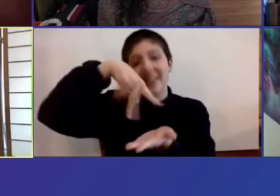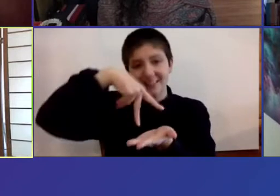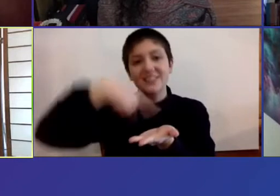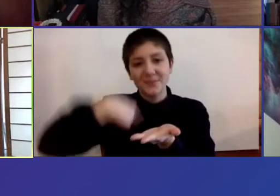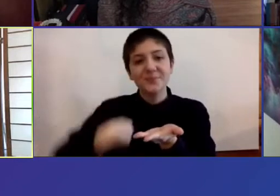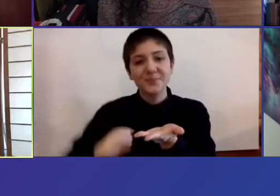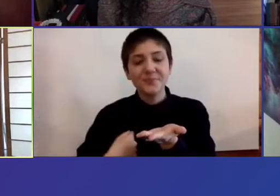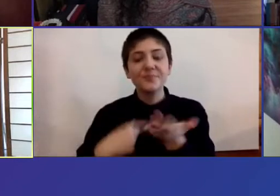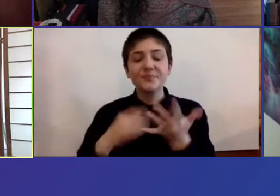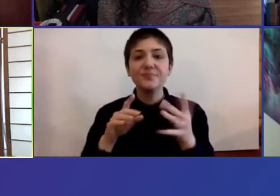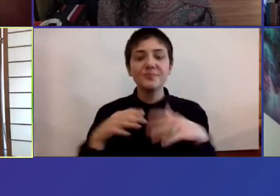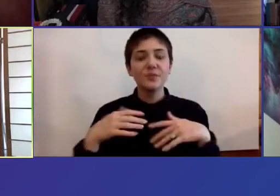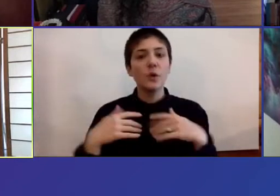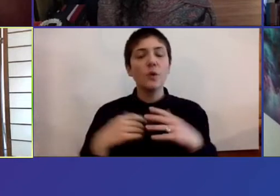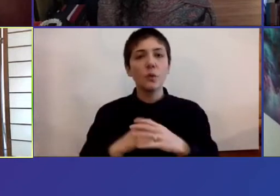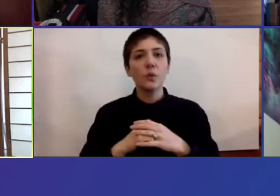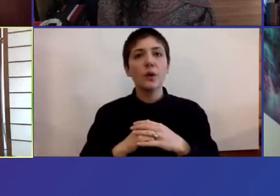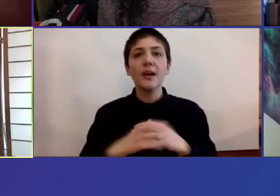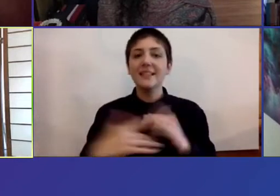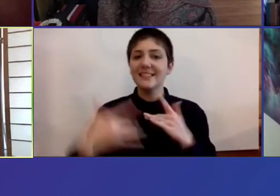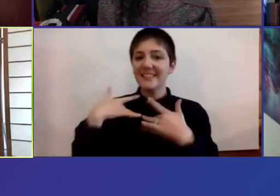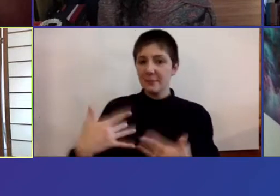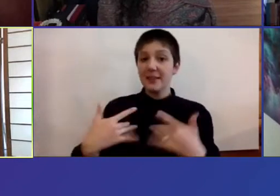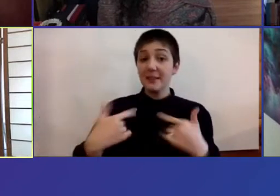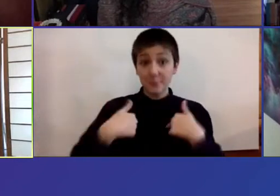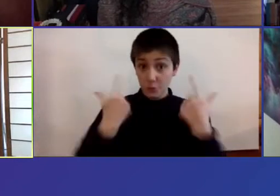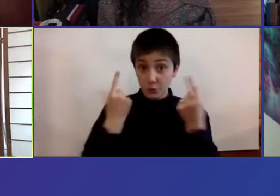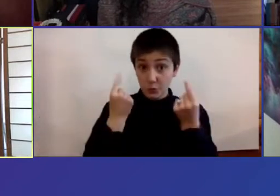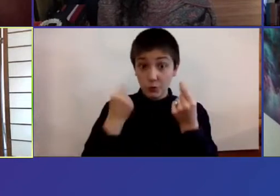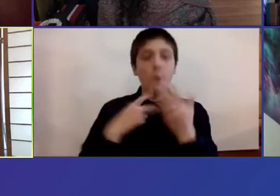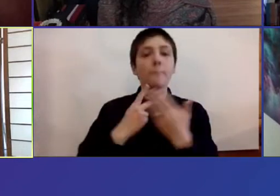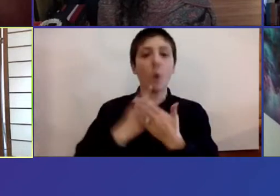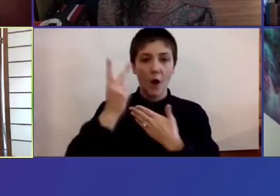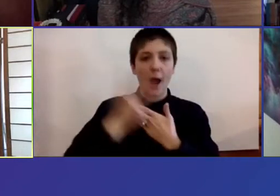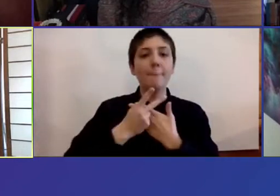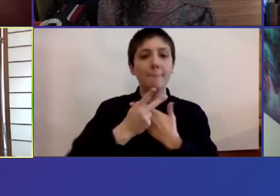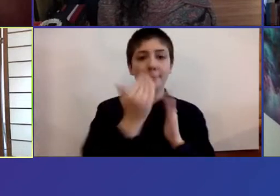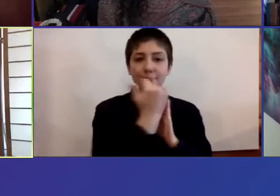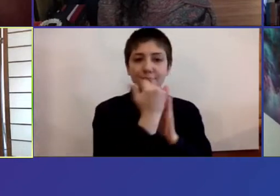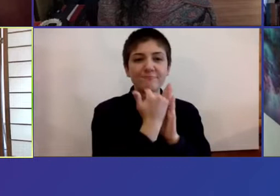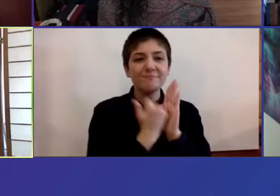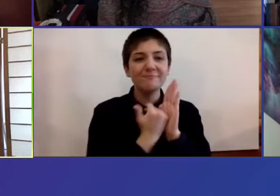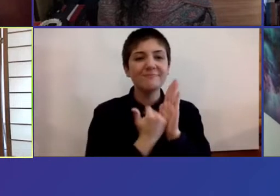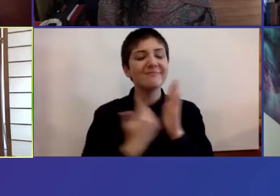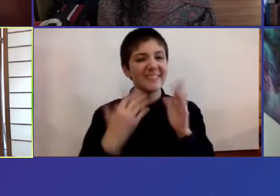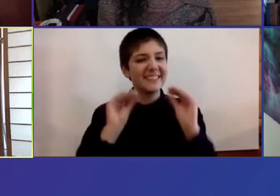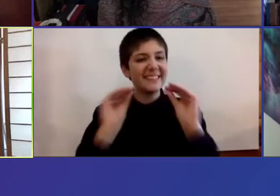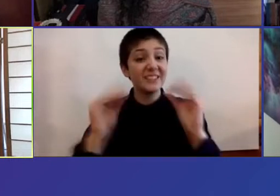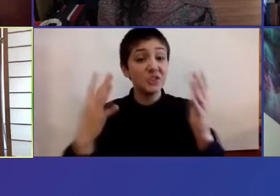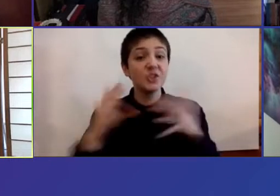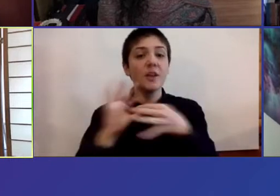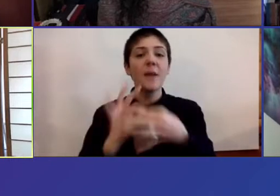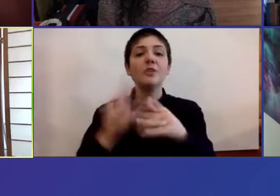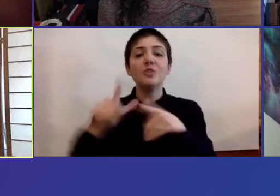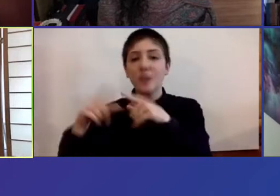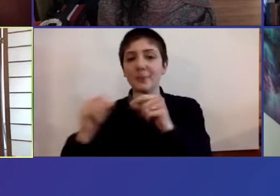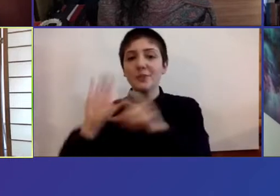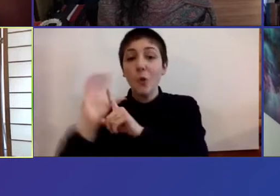I have a program, Japanese culture through dance. I believe dance is a